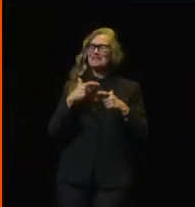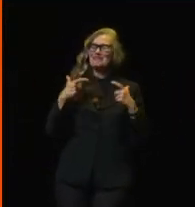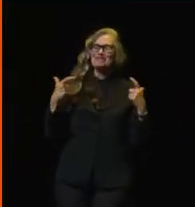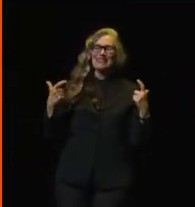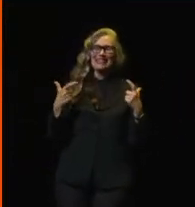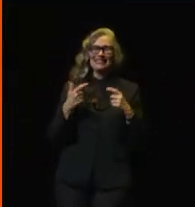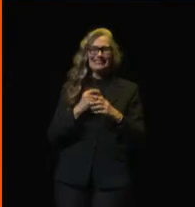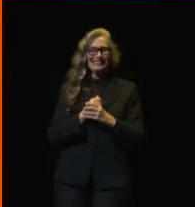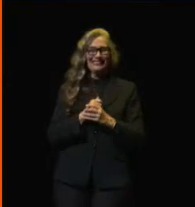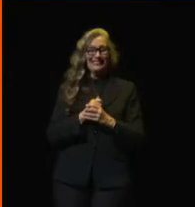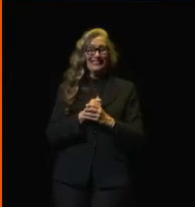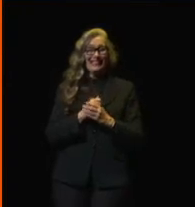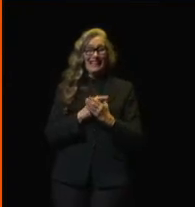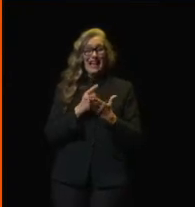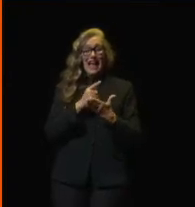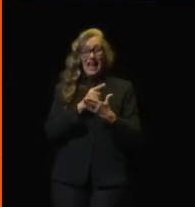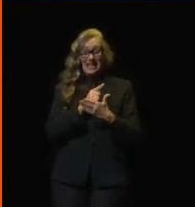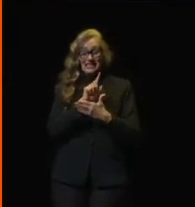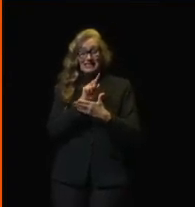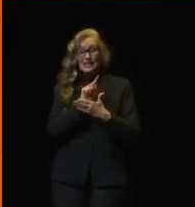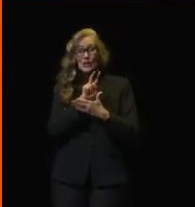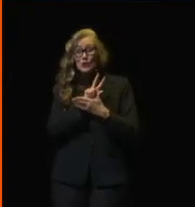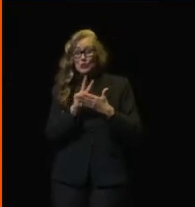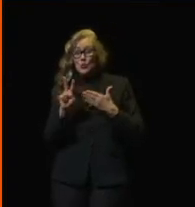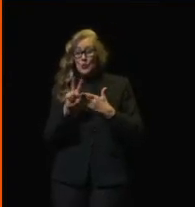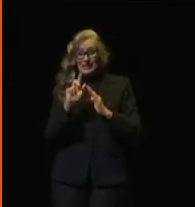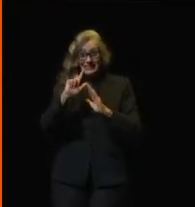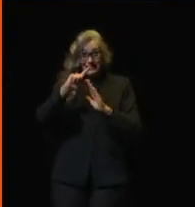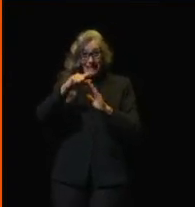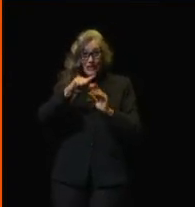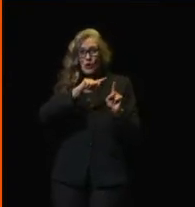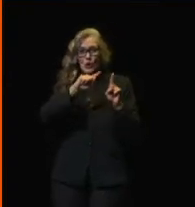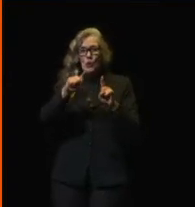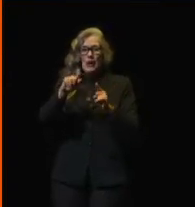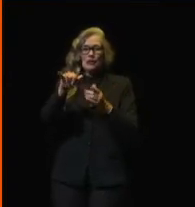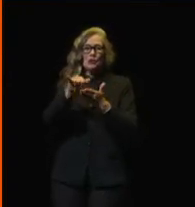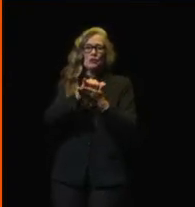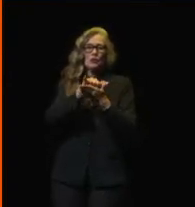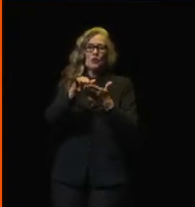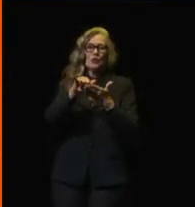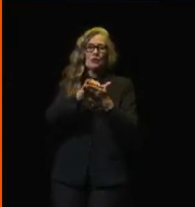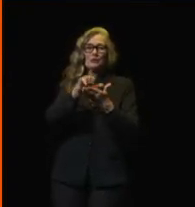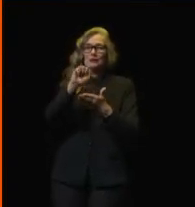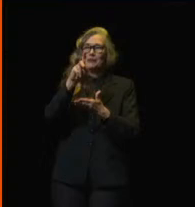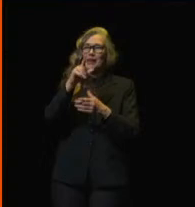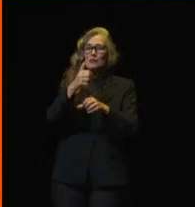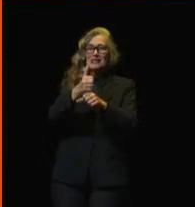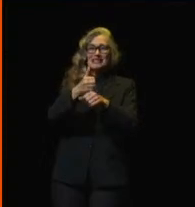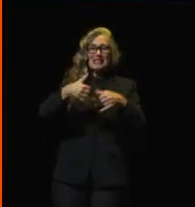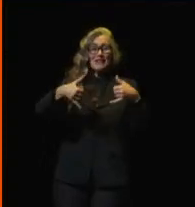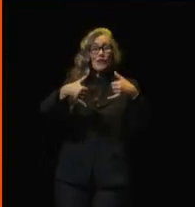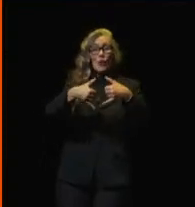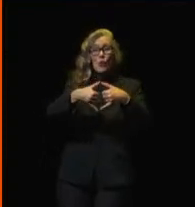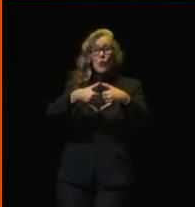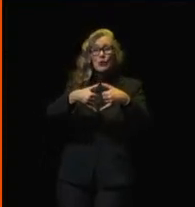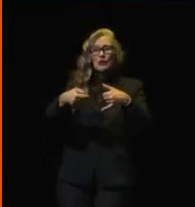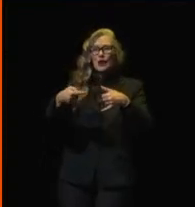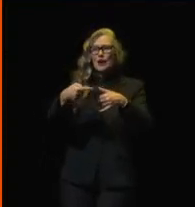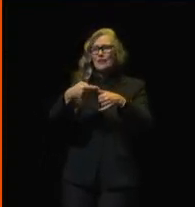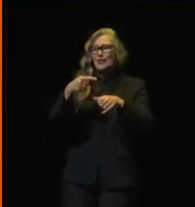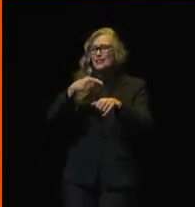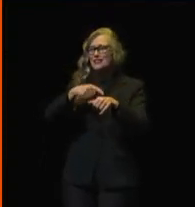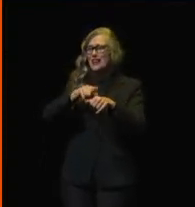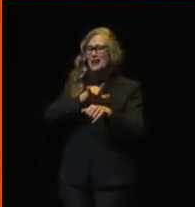trip, just a few weeks later, we went to New York for Ady to receive an award. It was his first flight with the full